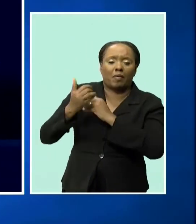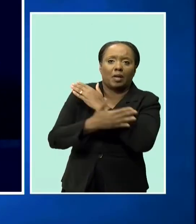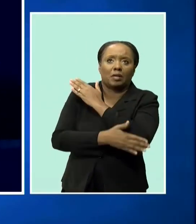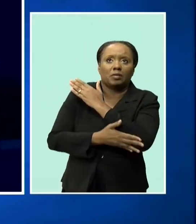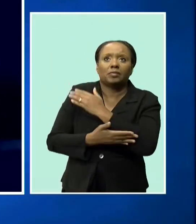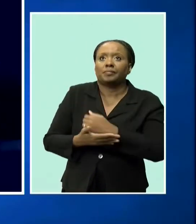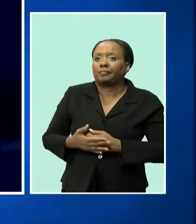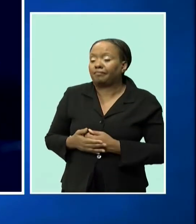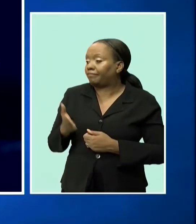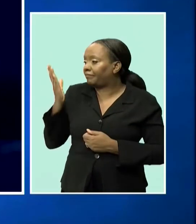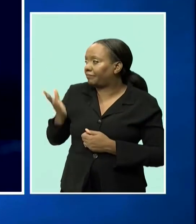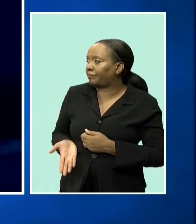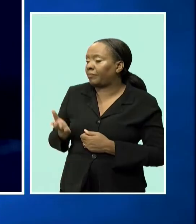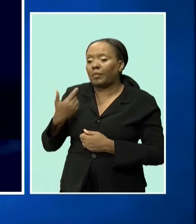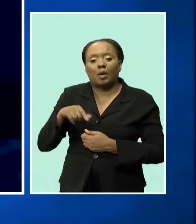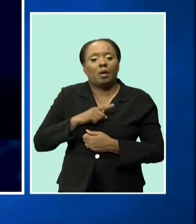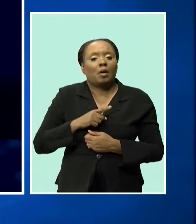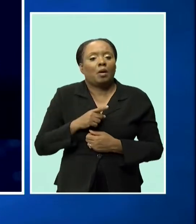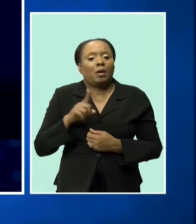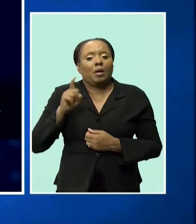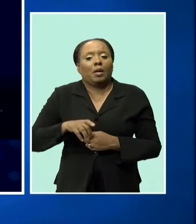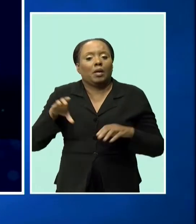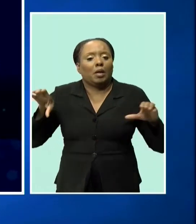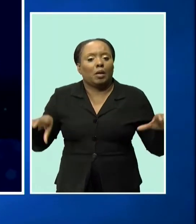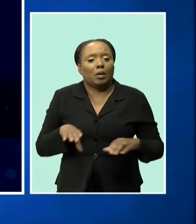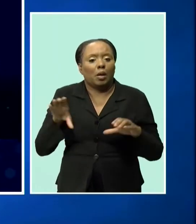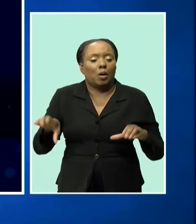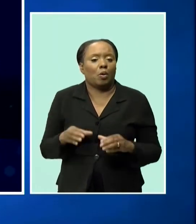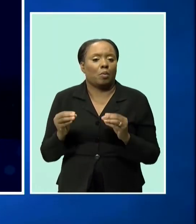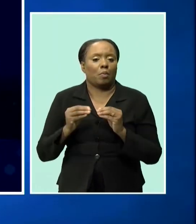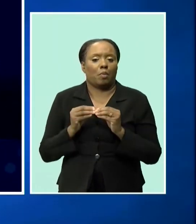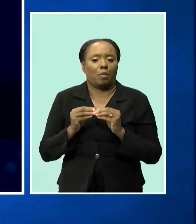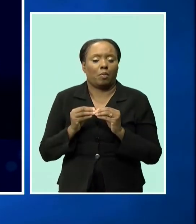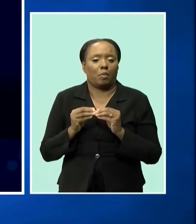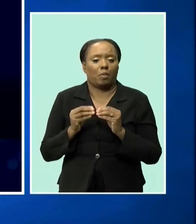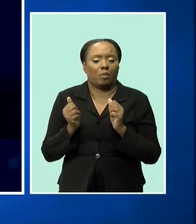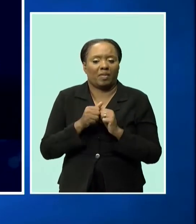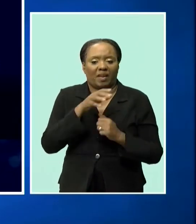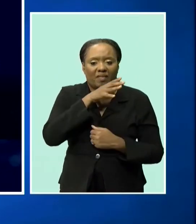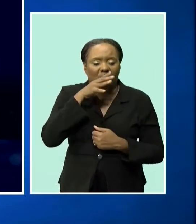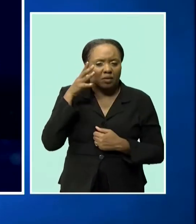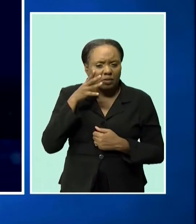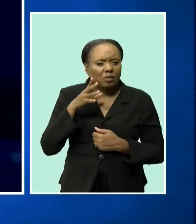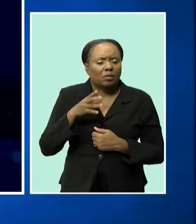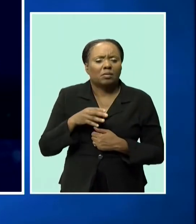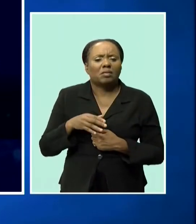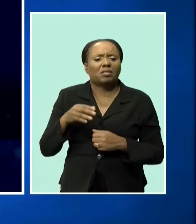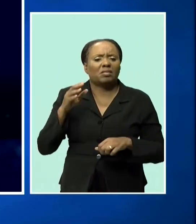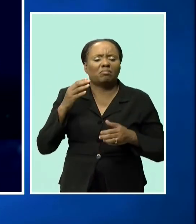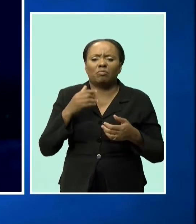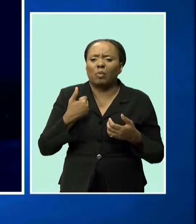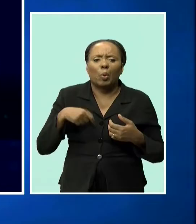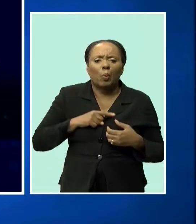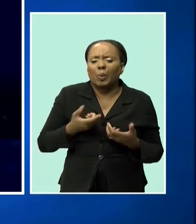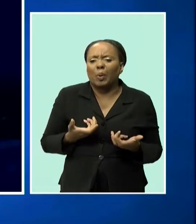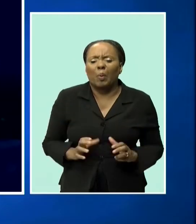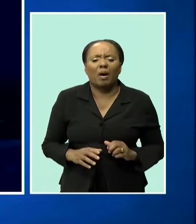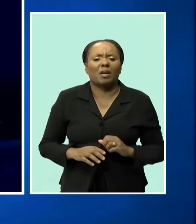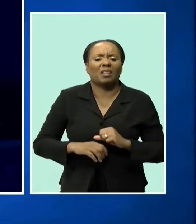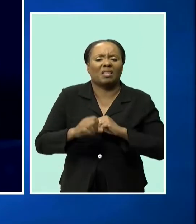more in agriculture apart from talking. We're taking action. And I want all of